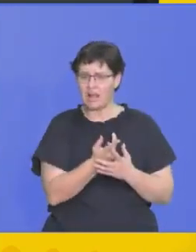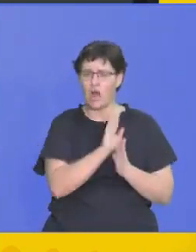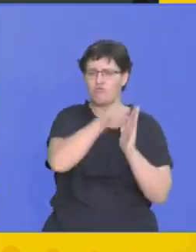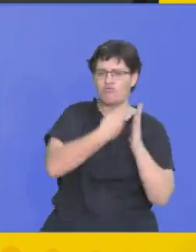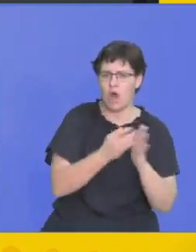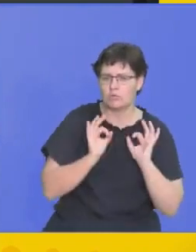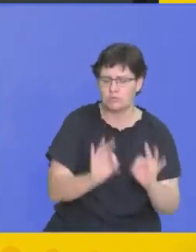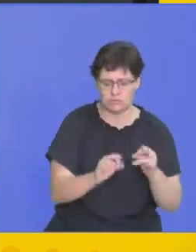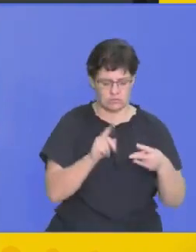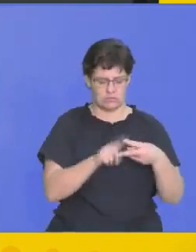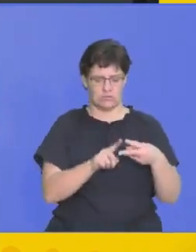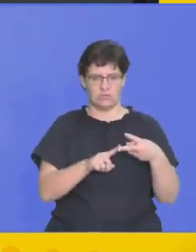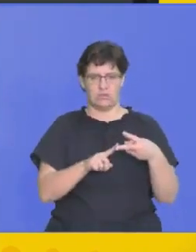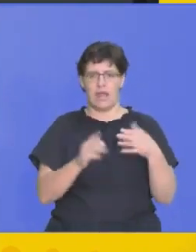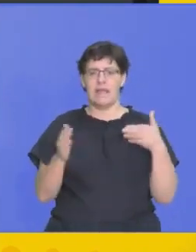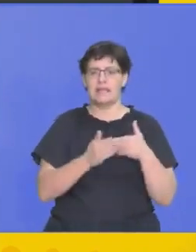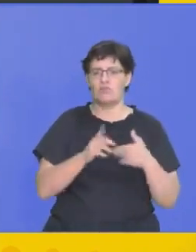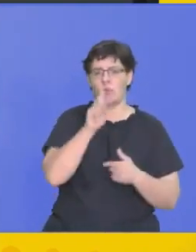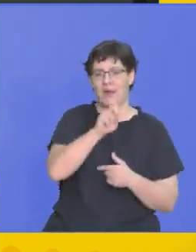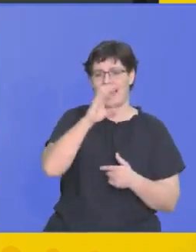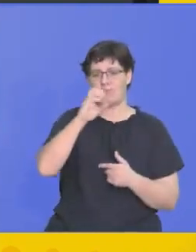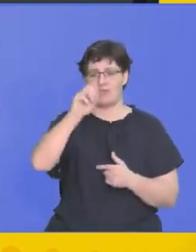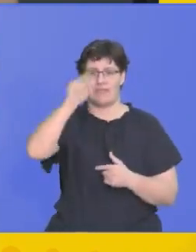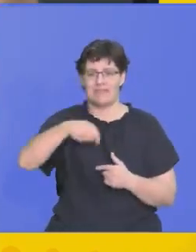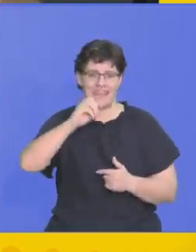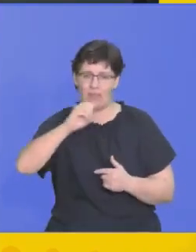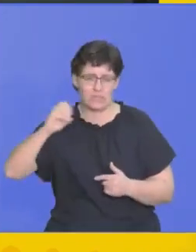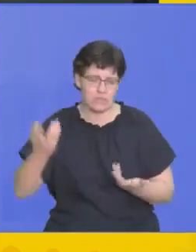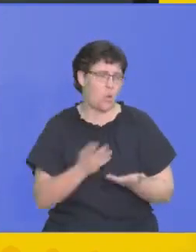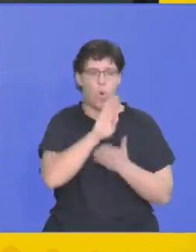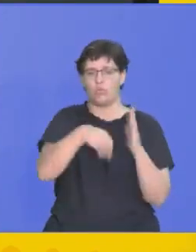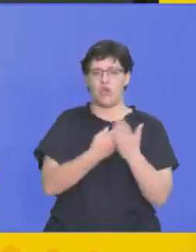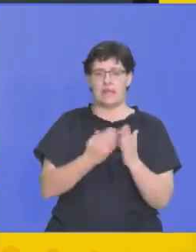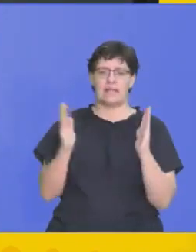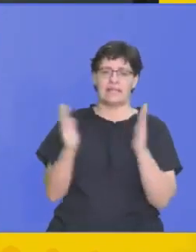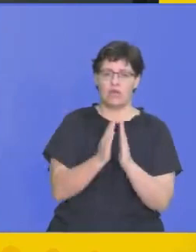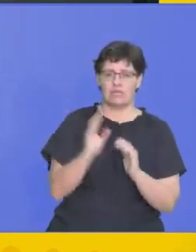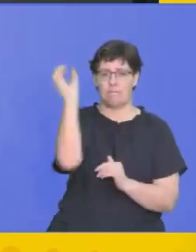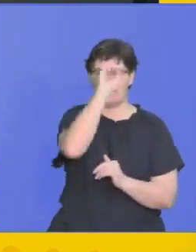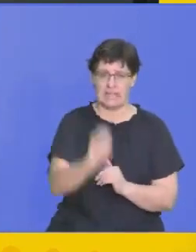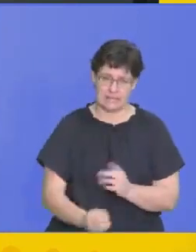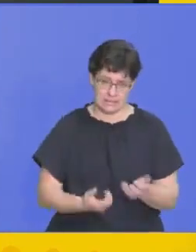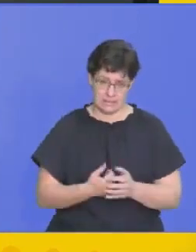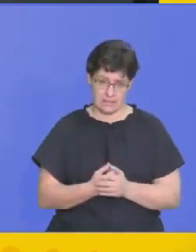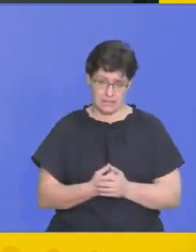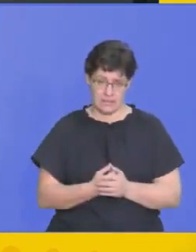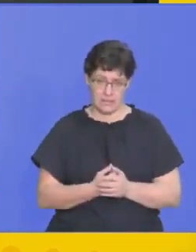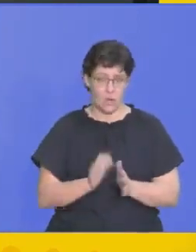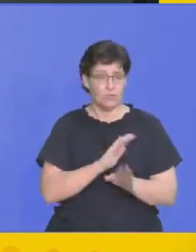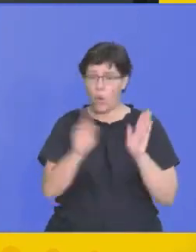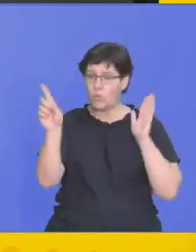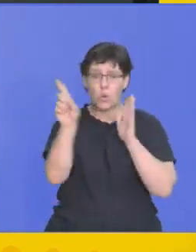marks rounding correctly, and round to the nearest 100,000 or round to the nearest